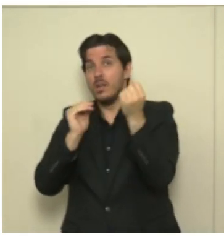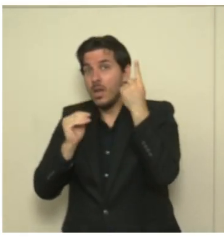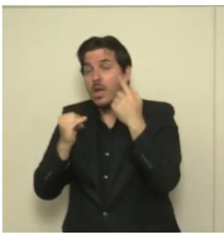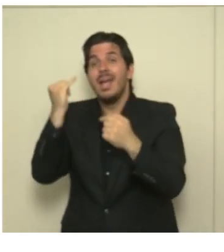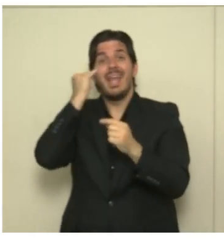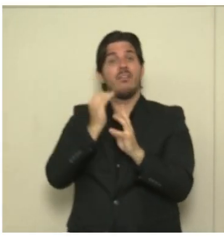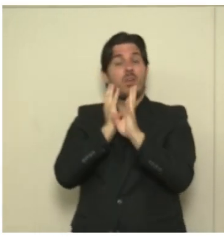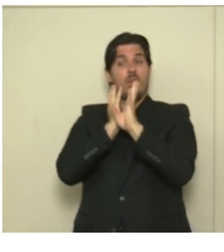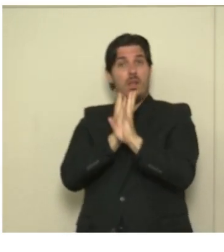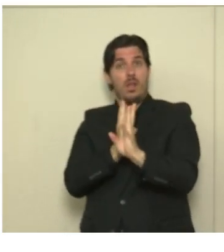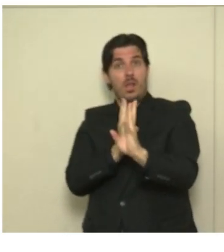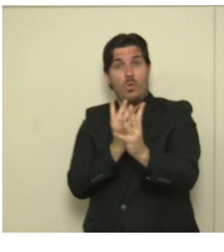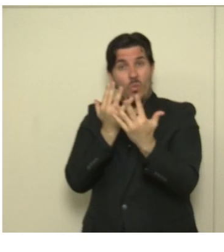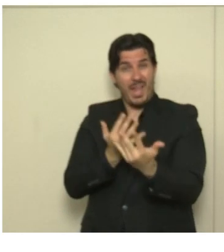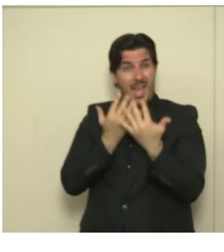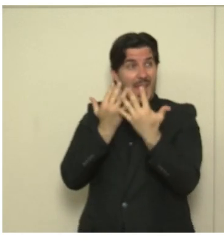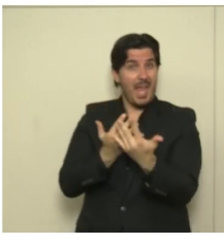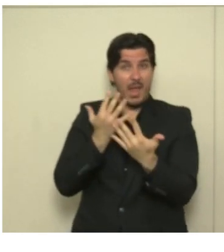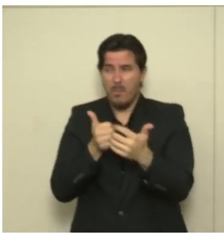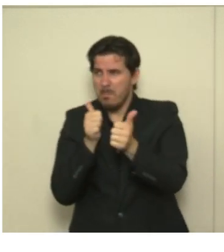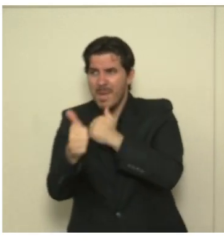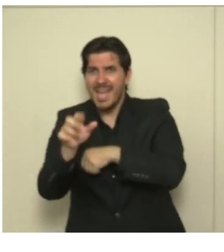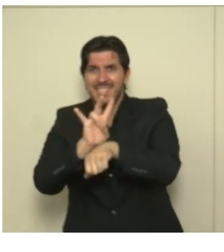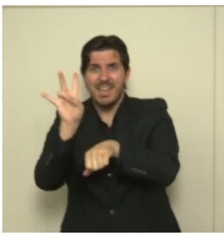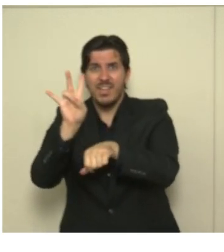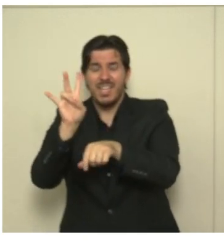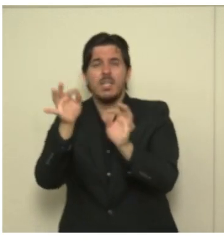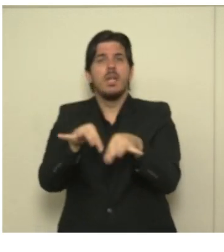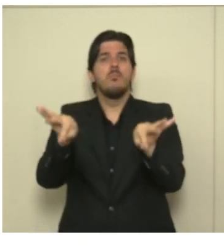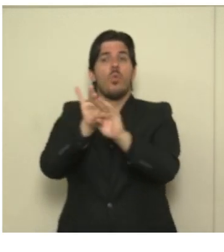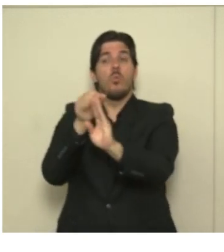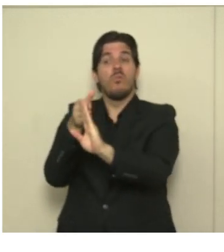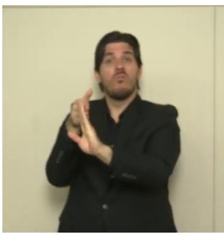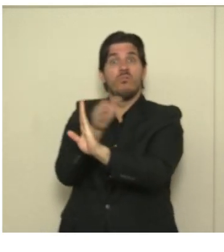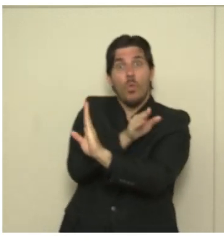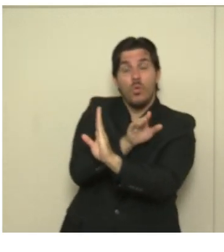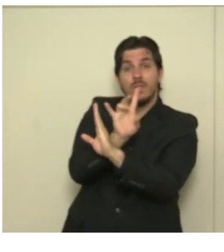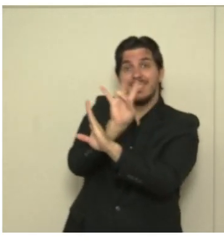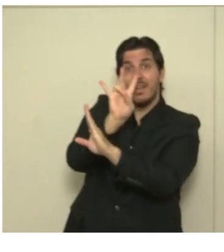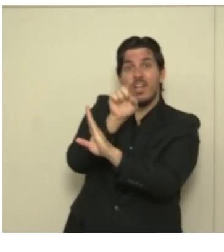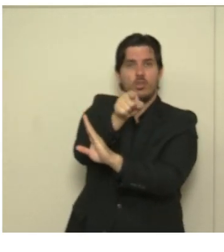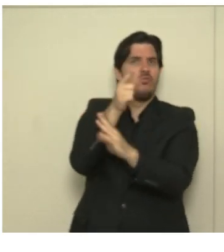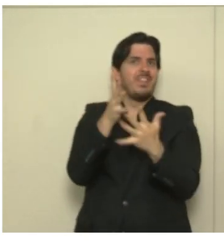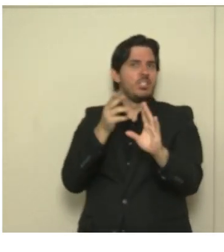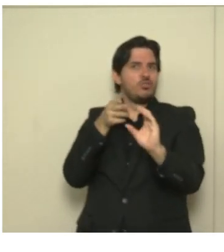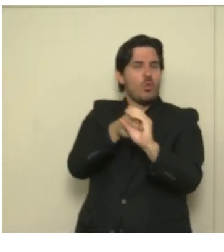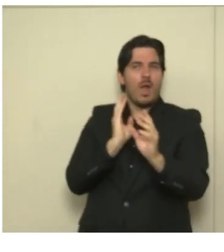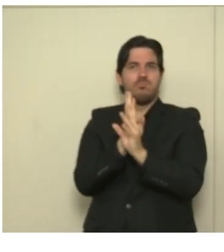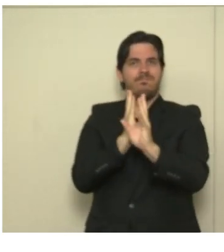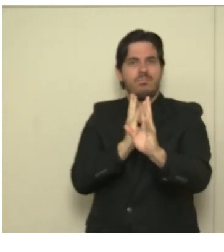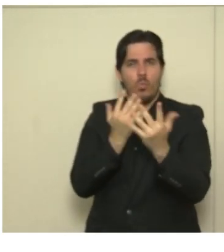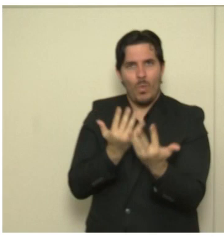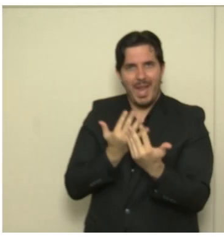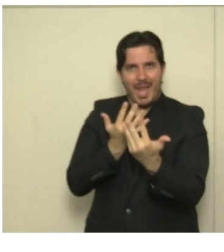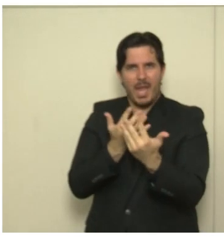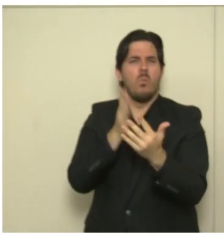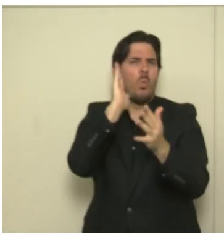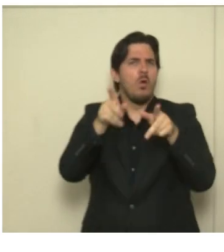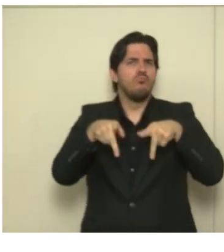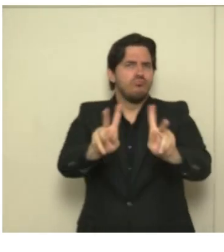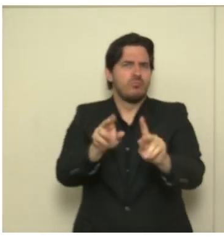such a multitude of options for early voting throughout the state, starting 3 Saturdays before Election